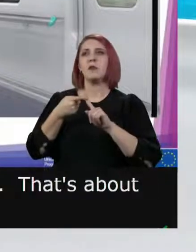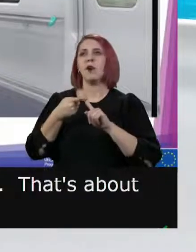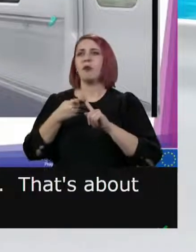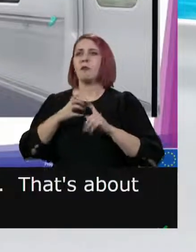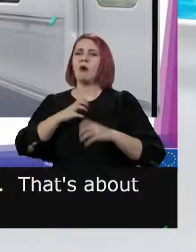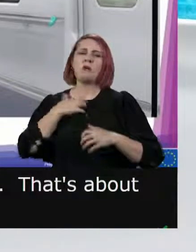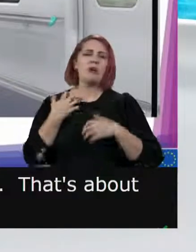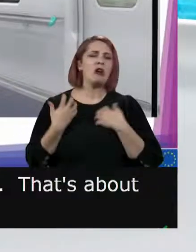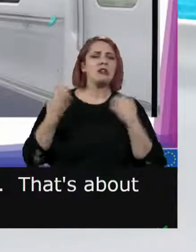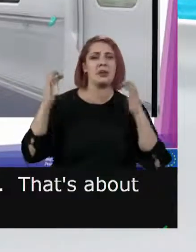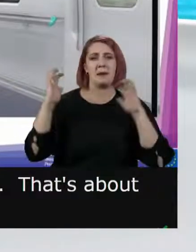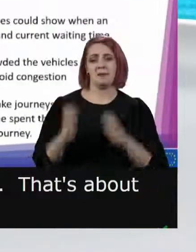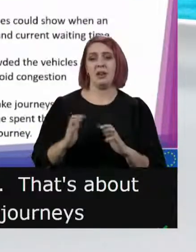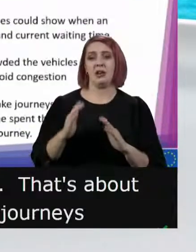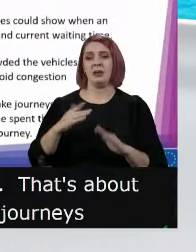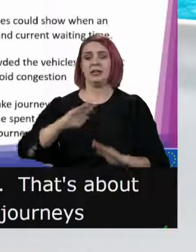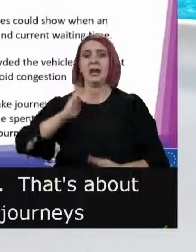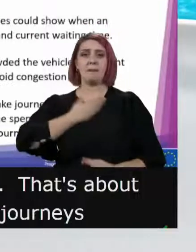awry.